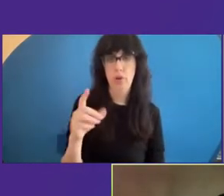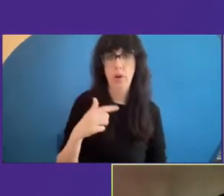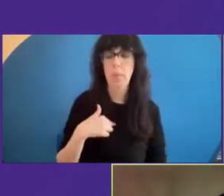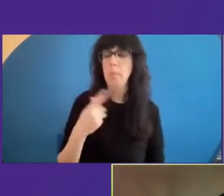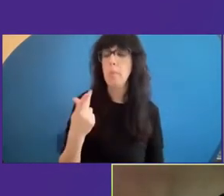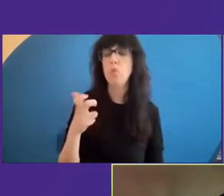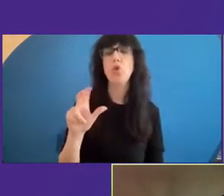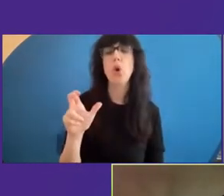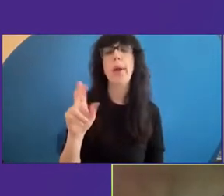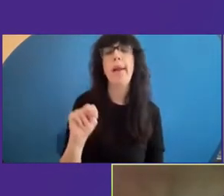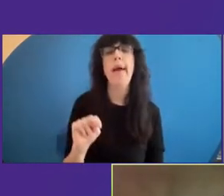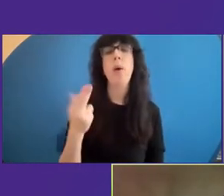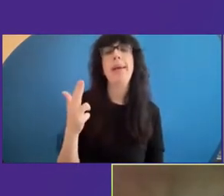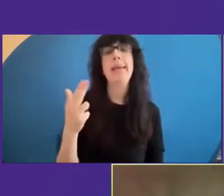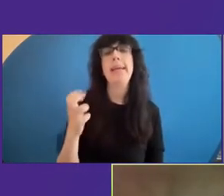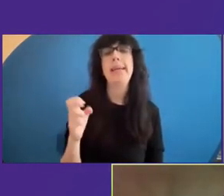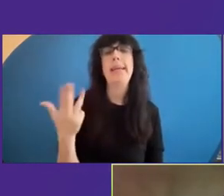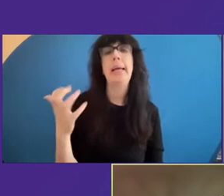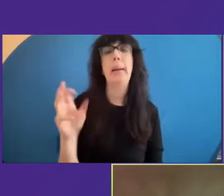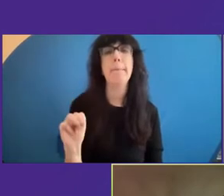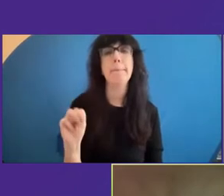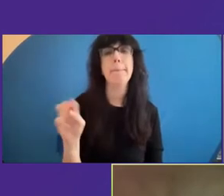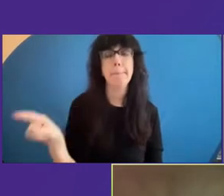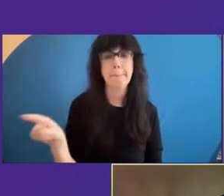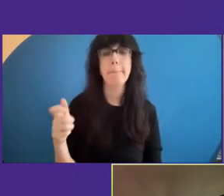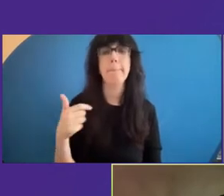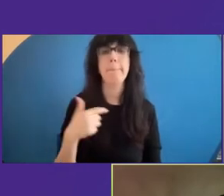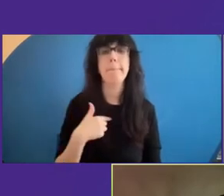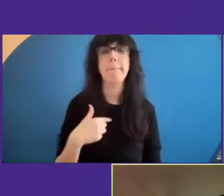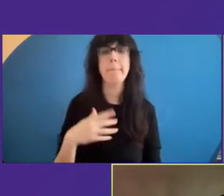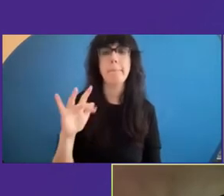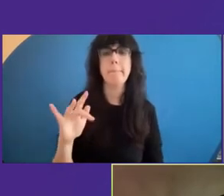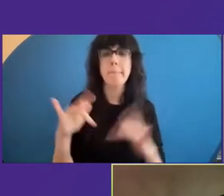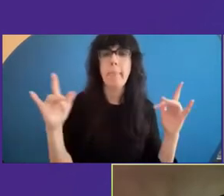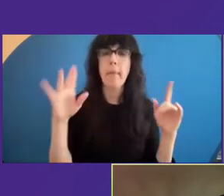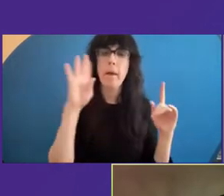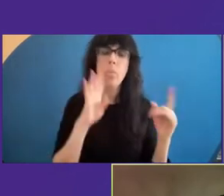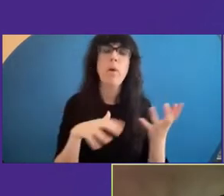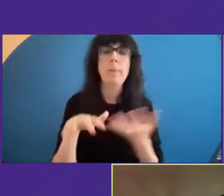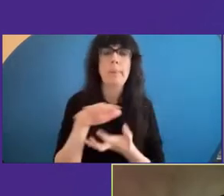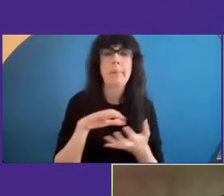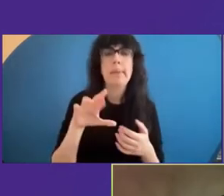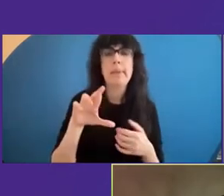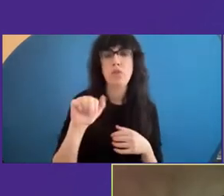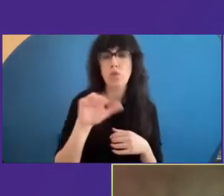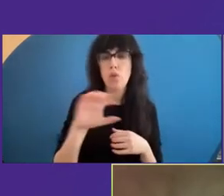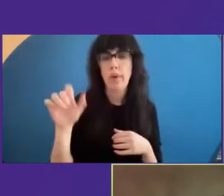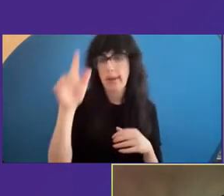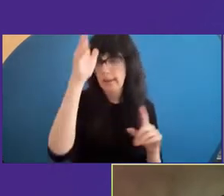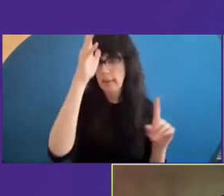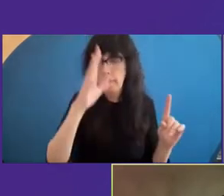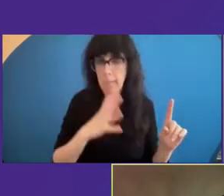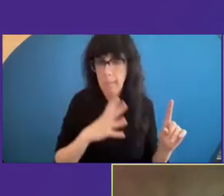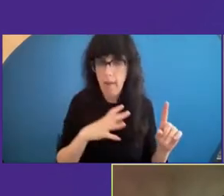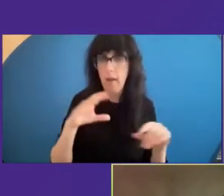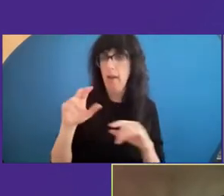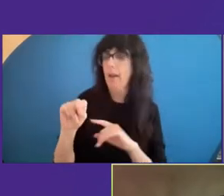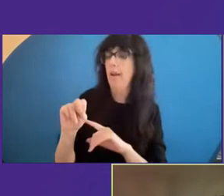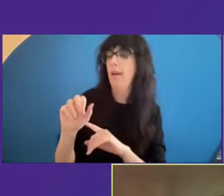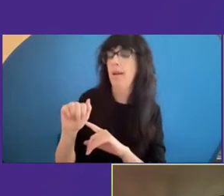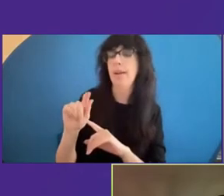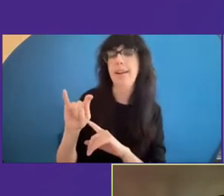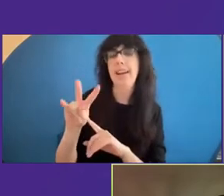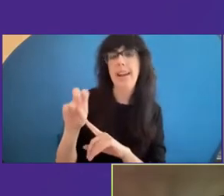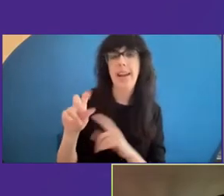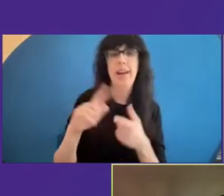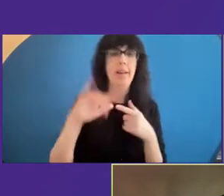him. I am a light brown mixed race man of Native and European